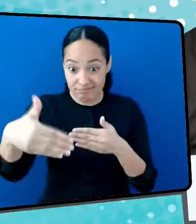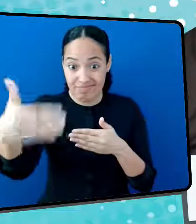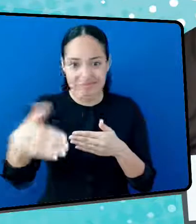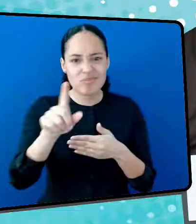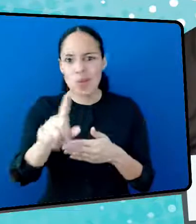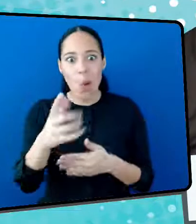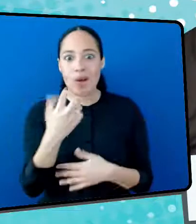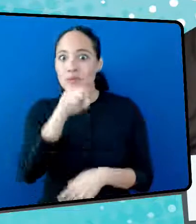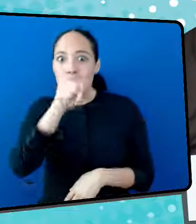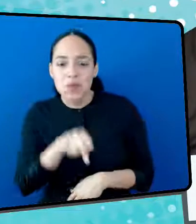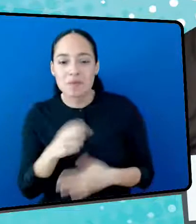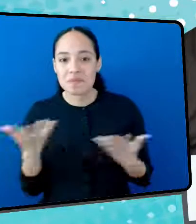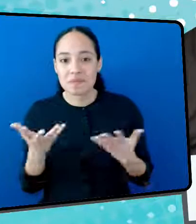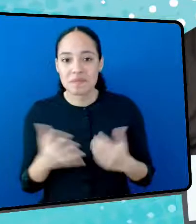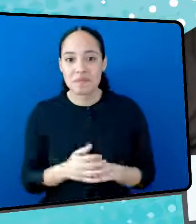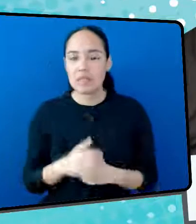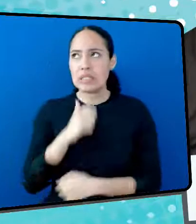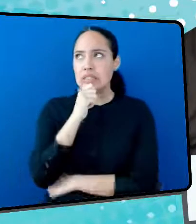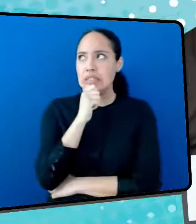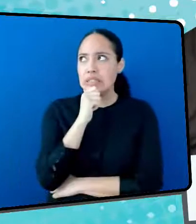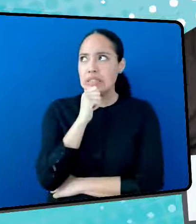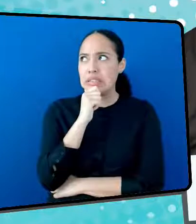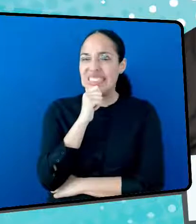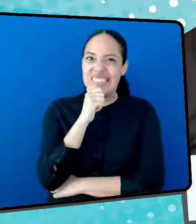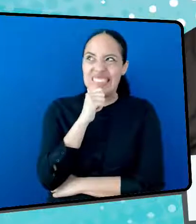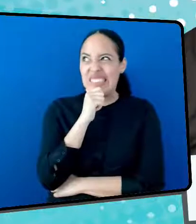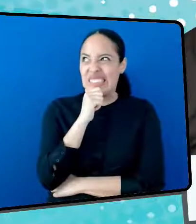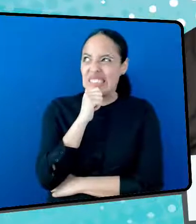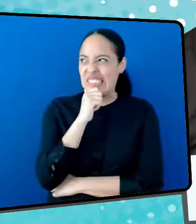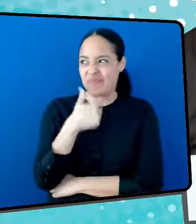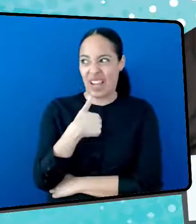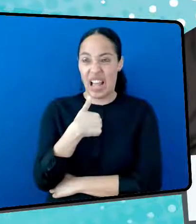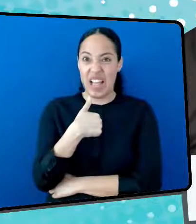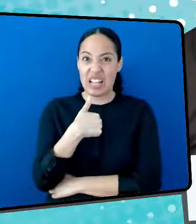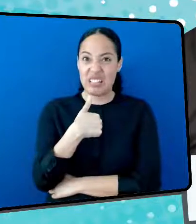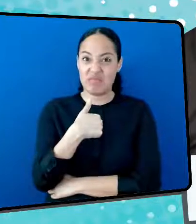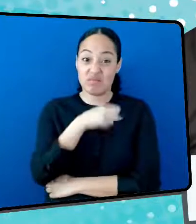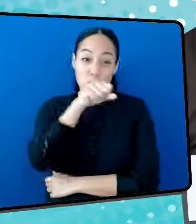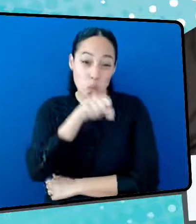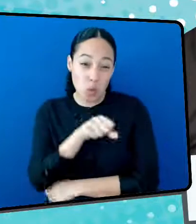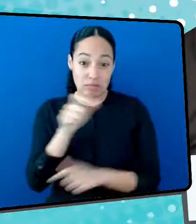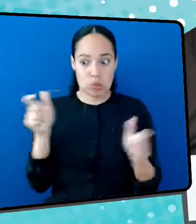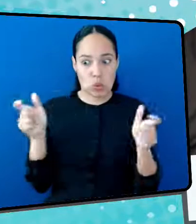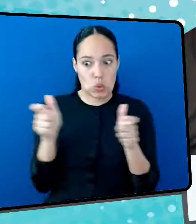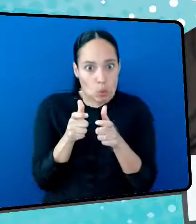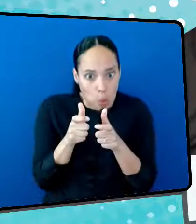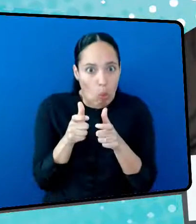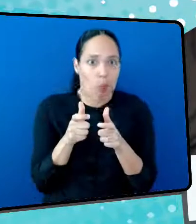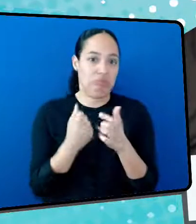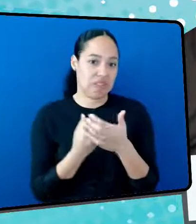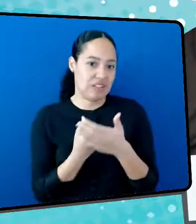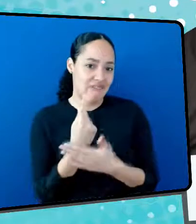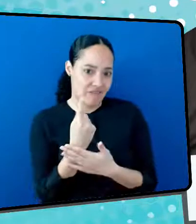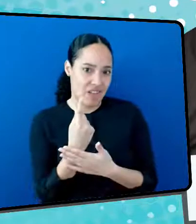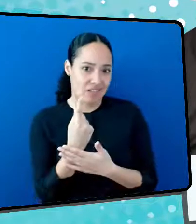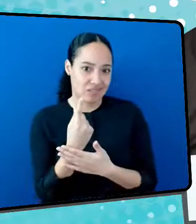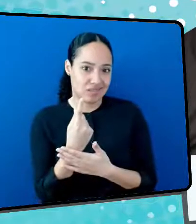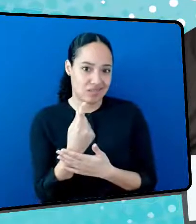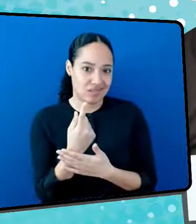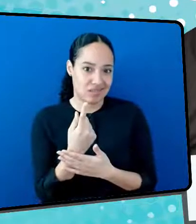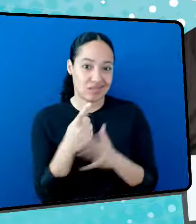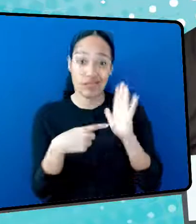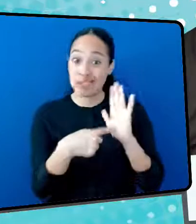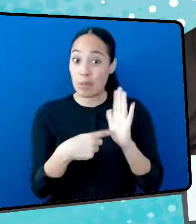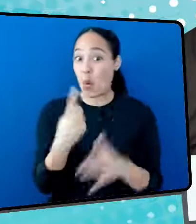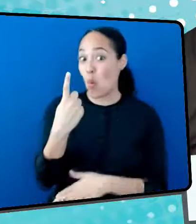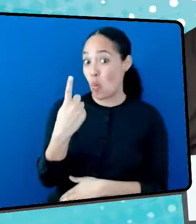That's a tricky one. I like small events. I would do a shout out actually to my friends at One Health Tech, because they run some fantastic events,